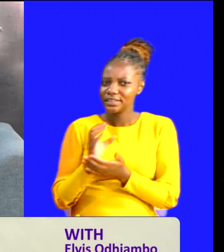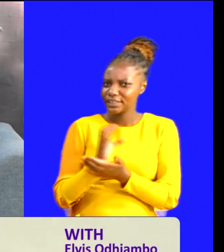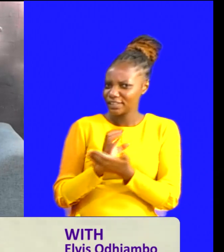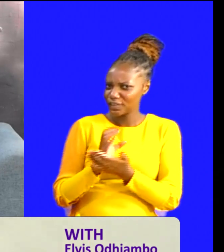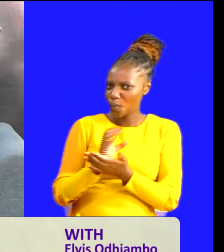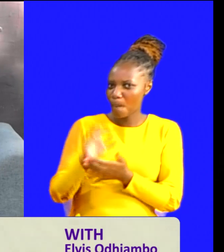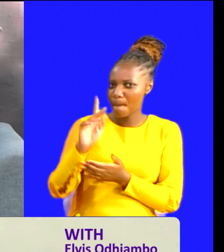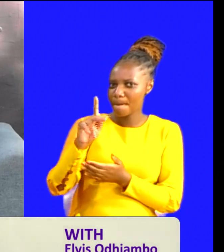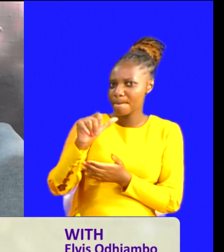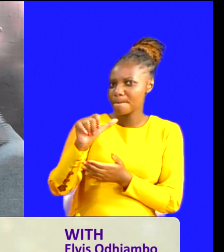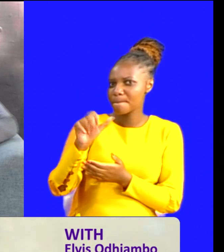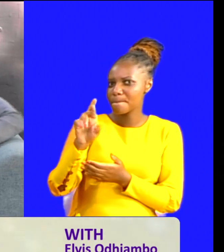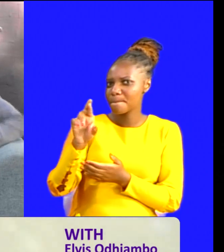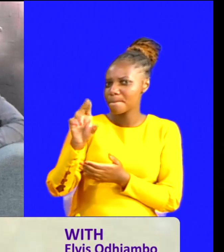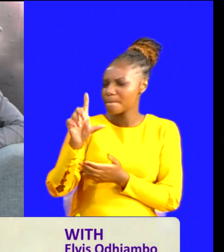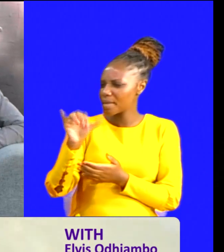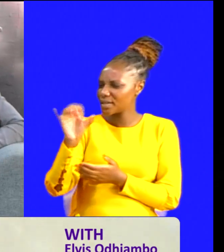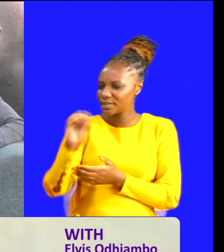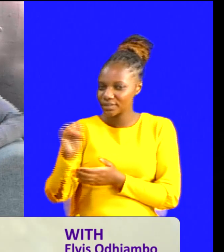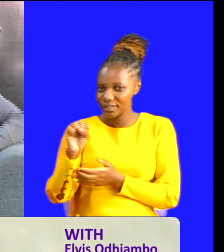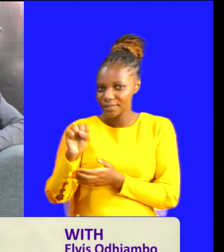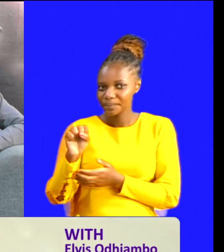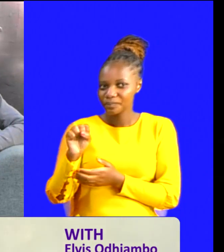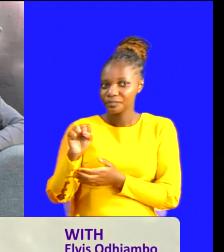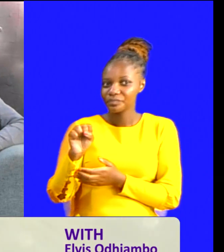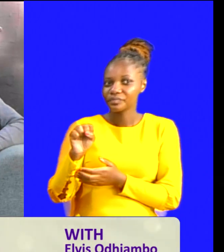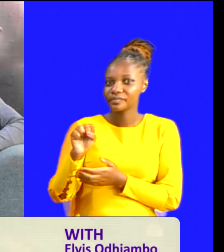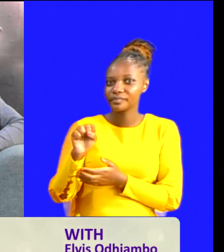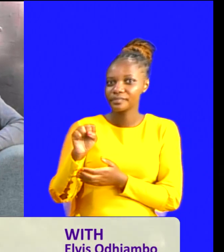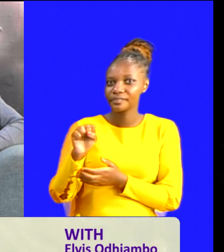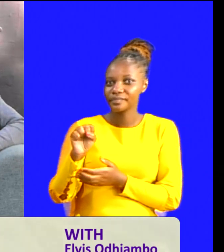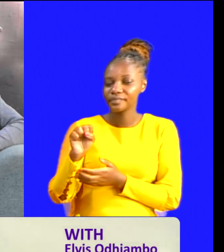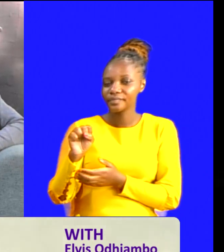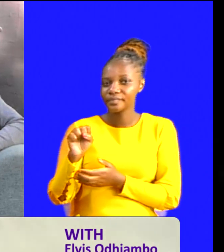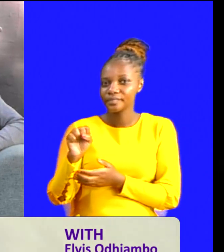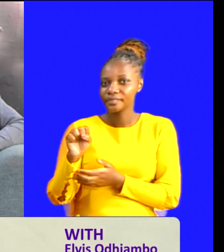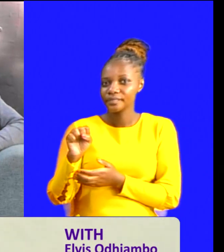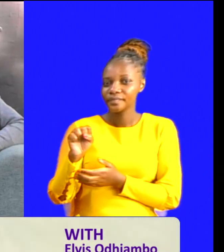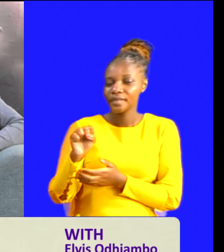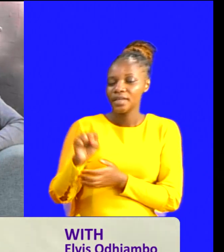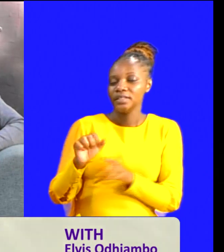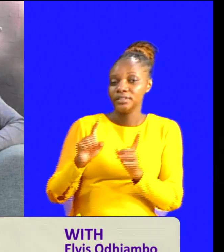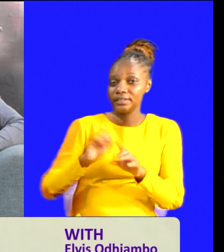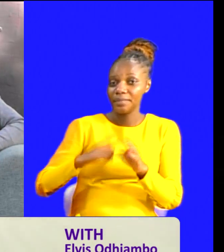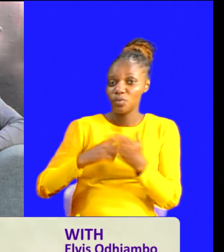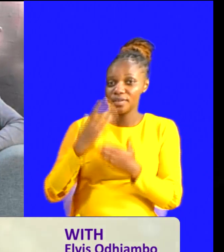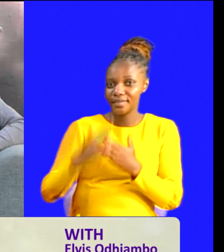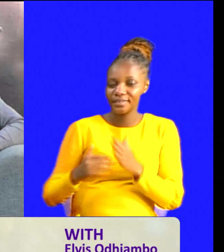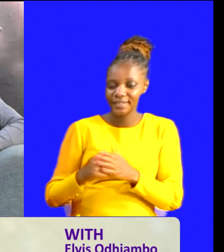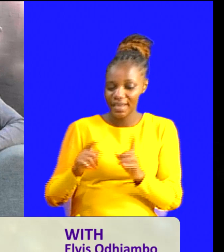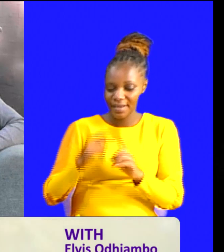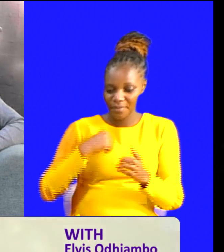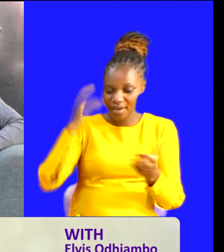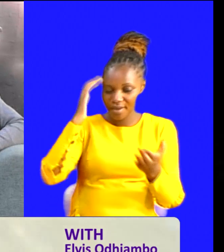positive results, they beat Crystal Palace at the Carabao Cup as well as on the weekend, and then I